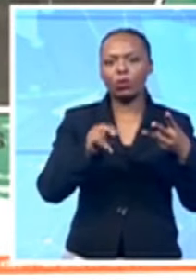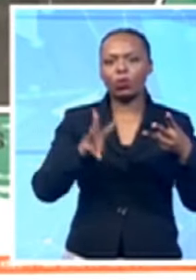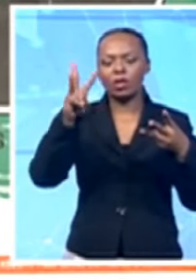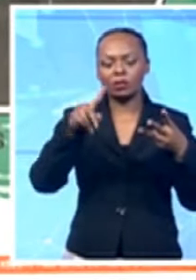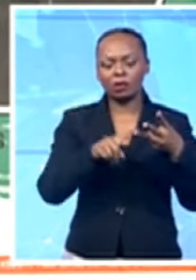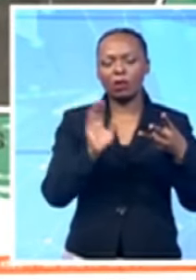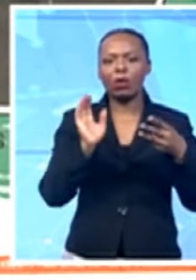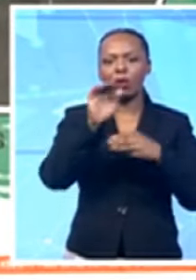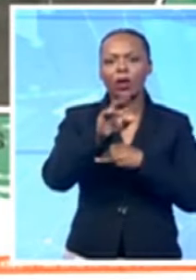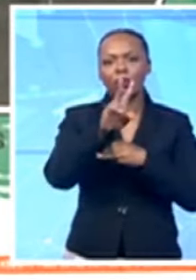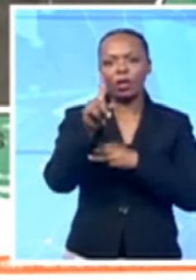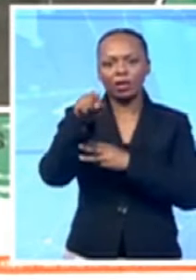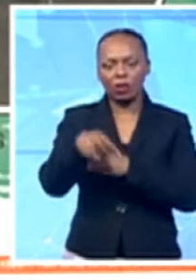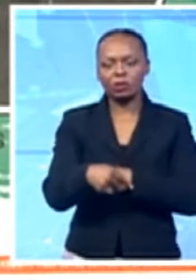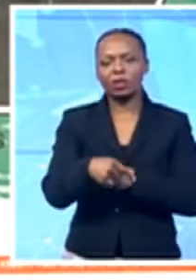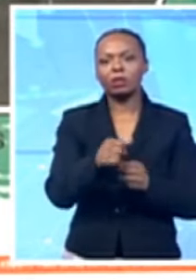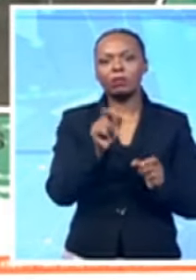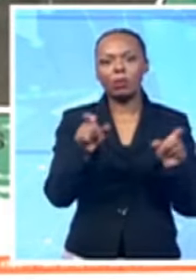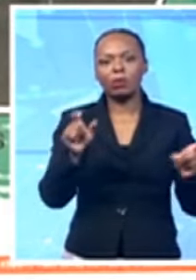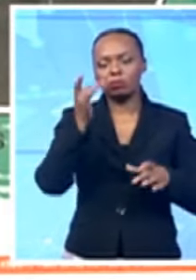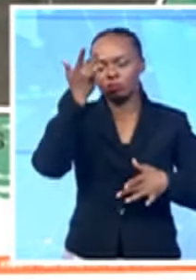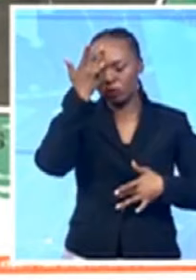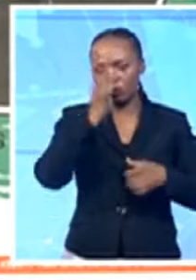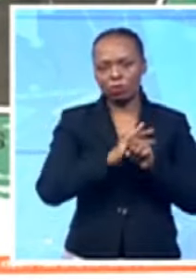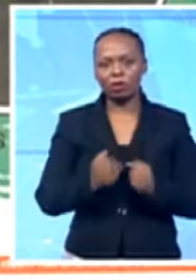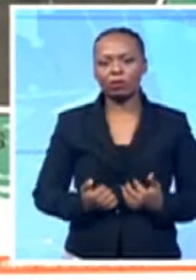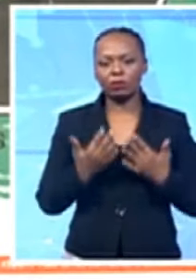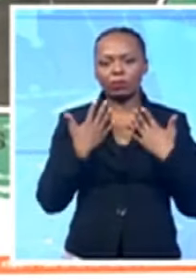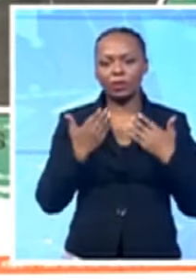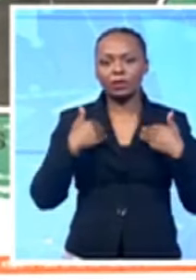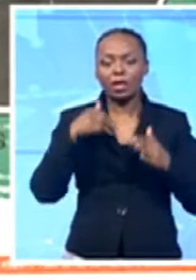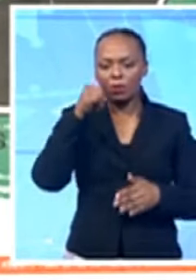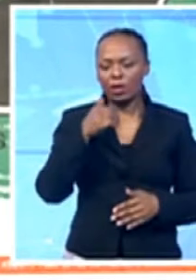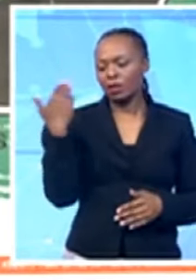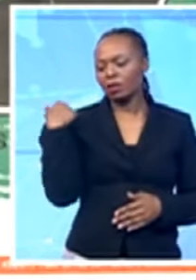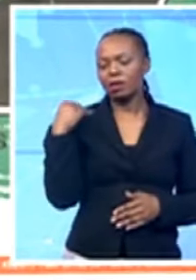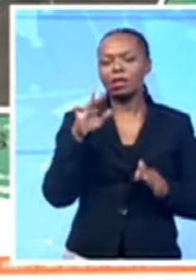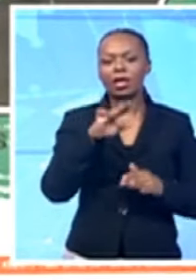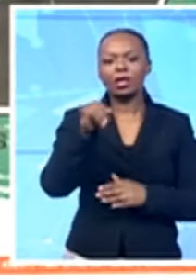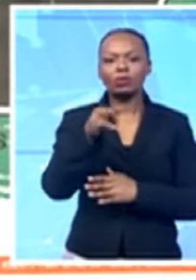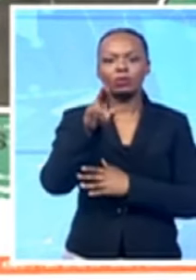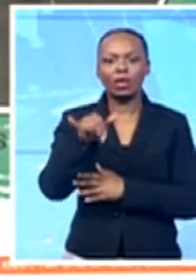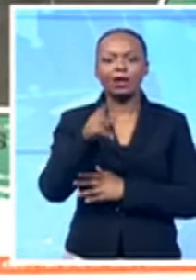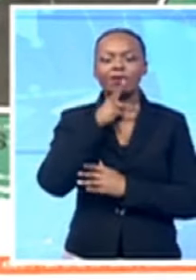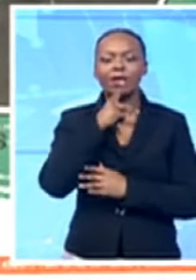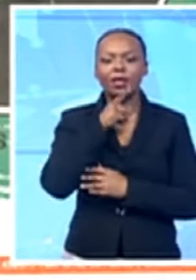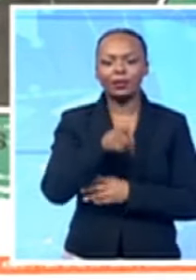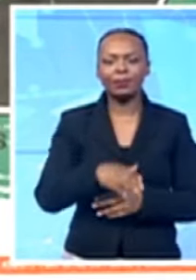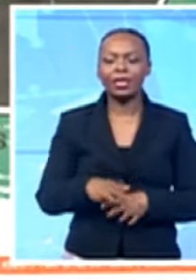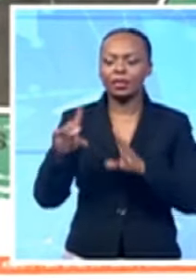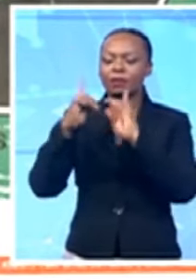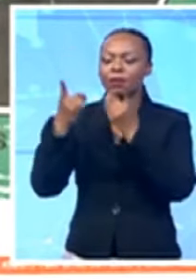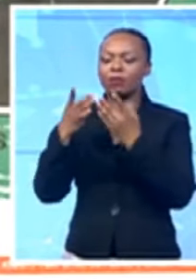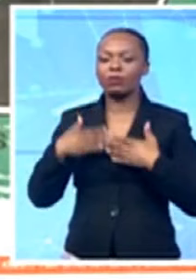as at the 9th of July, Friday. We understand from the Department there of Health that this has created